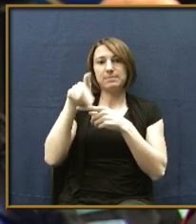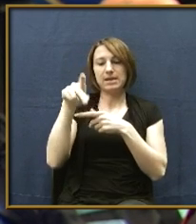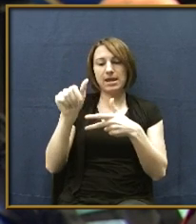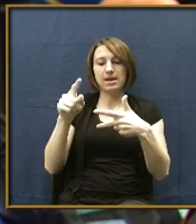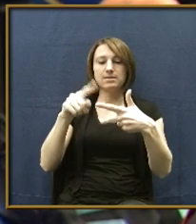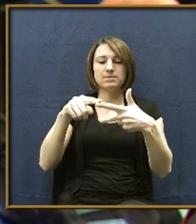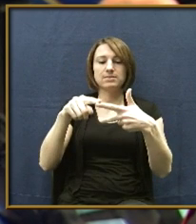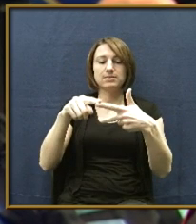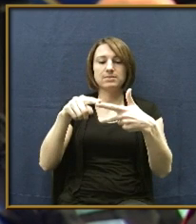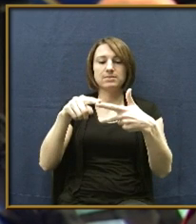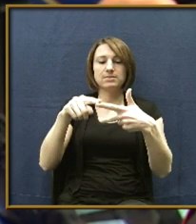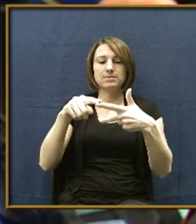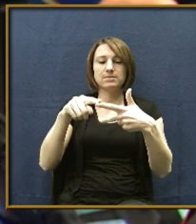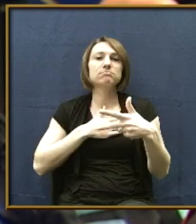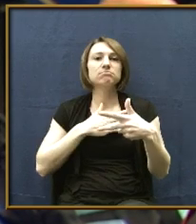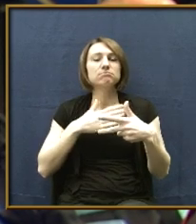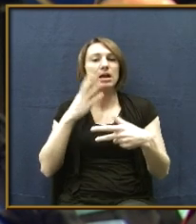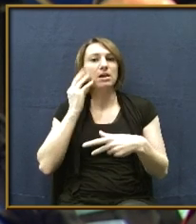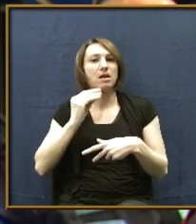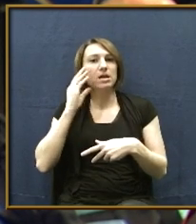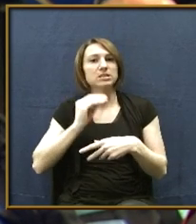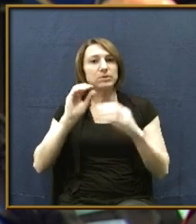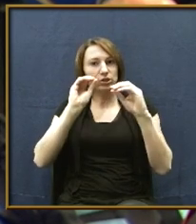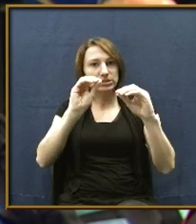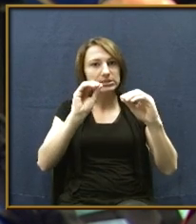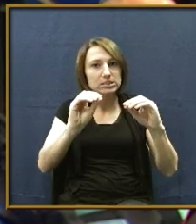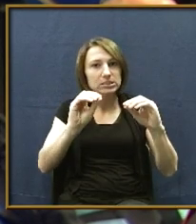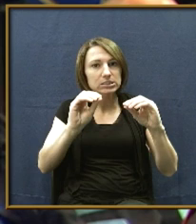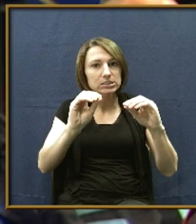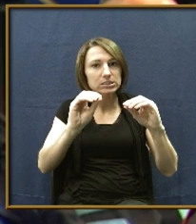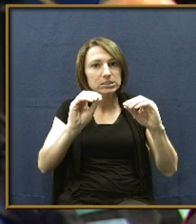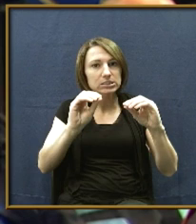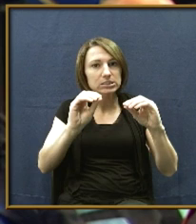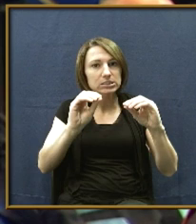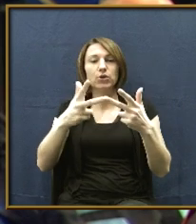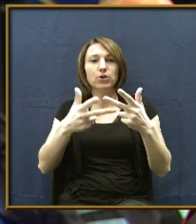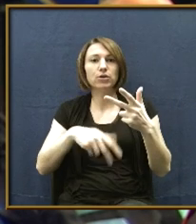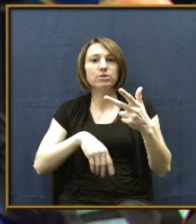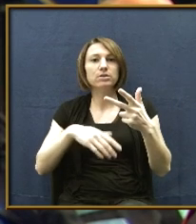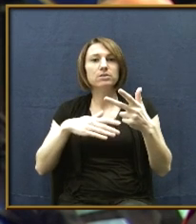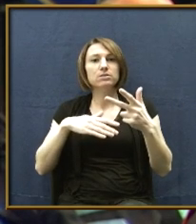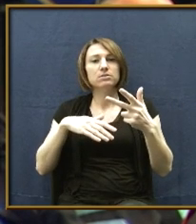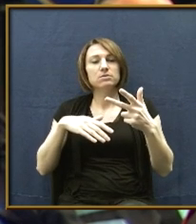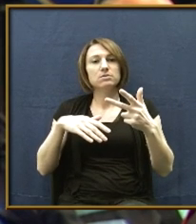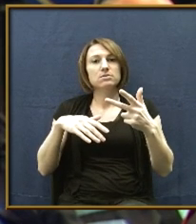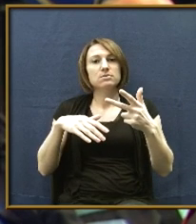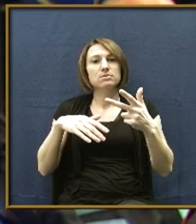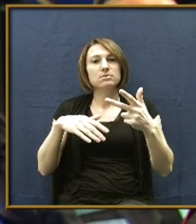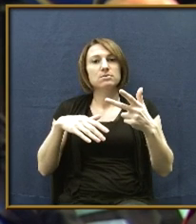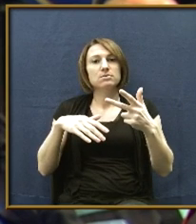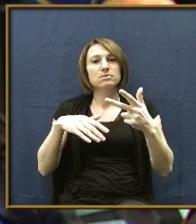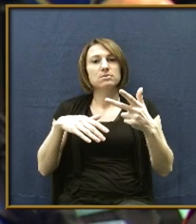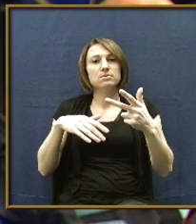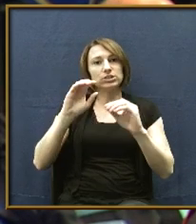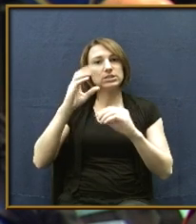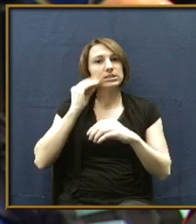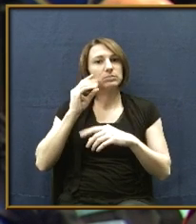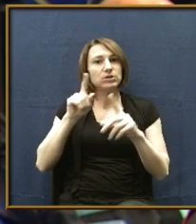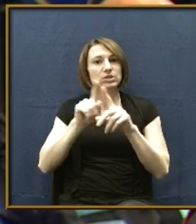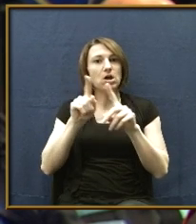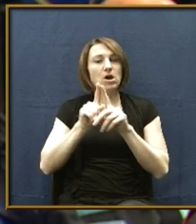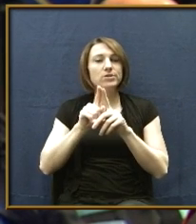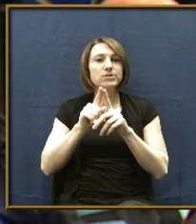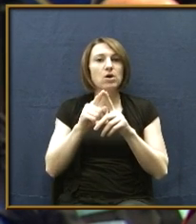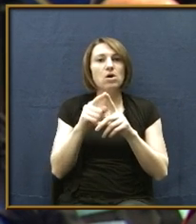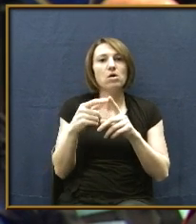Second, my school districts. And third, my experience as an adjunct professor. The